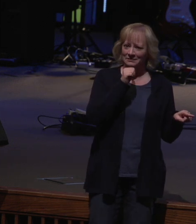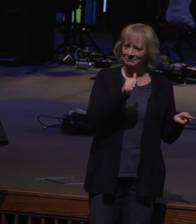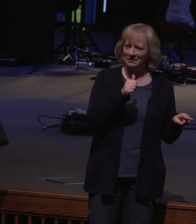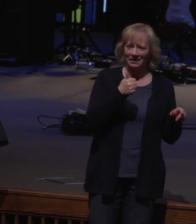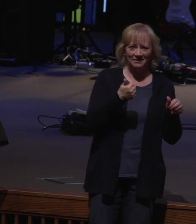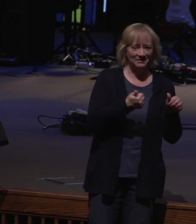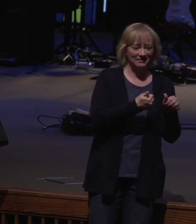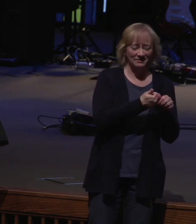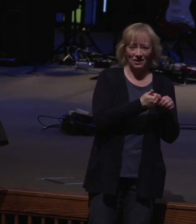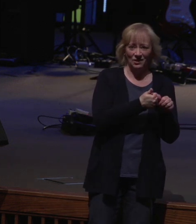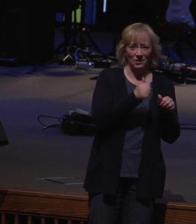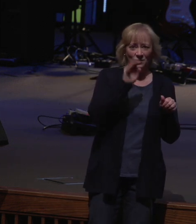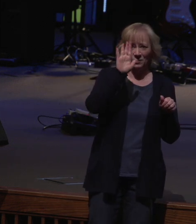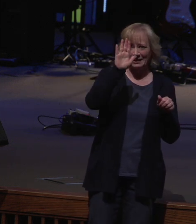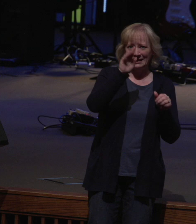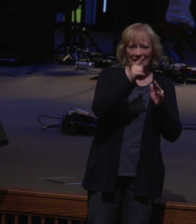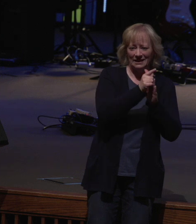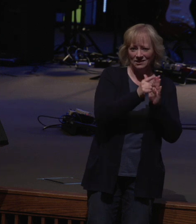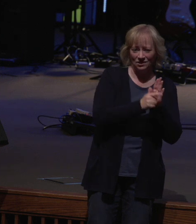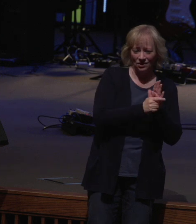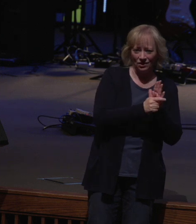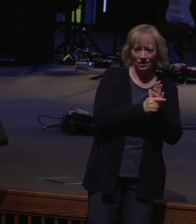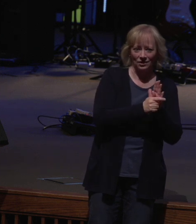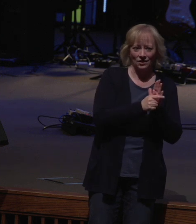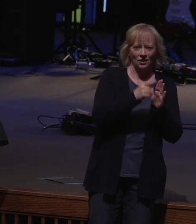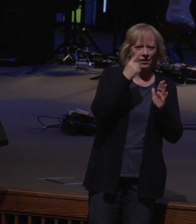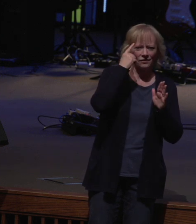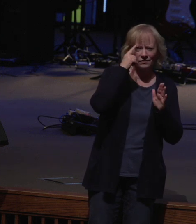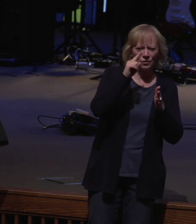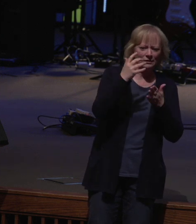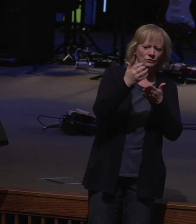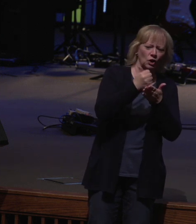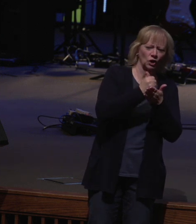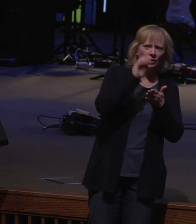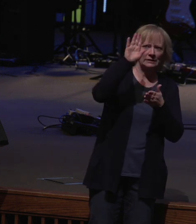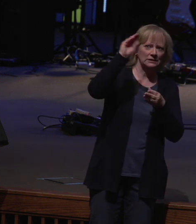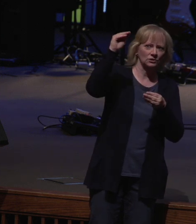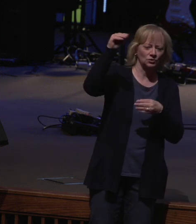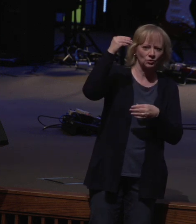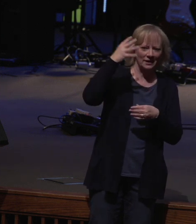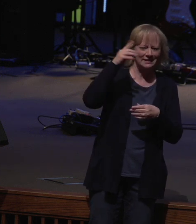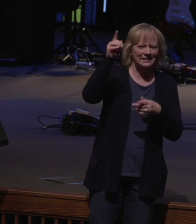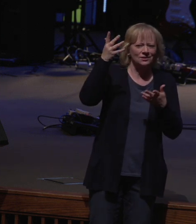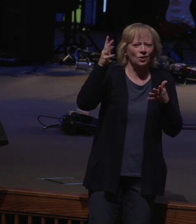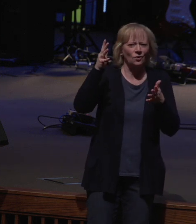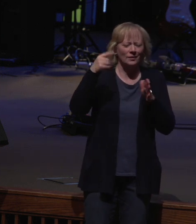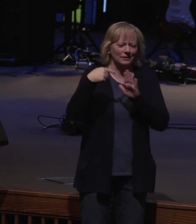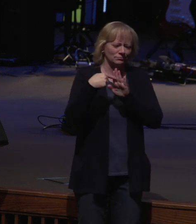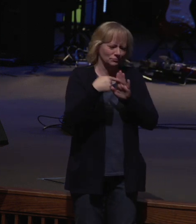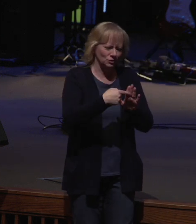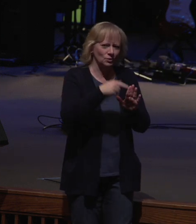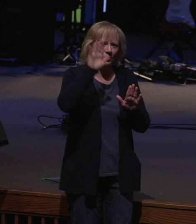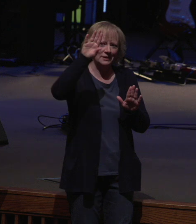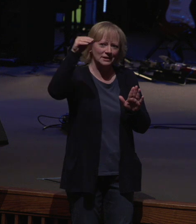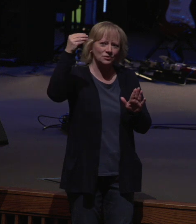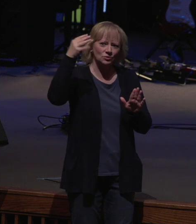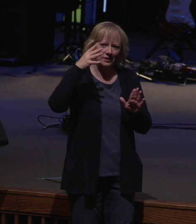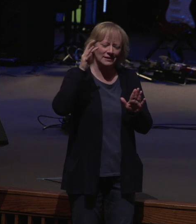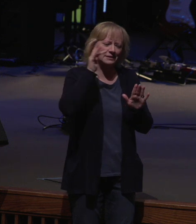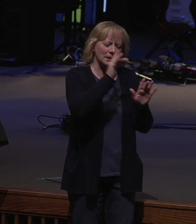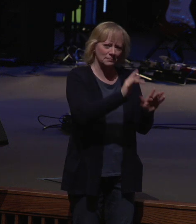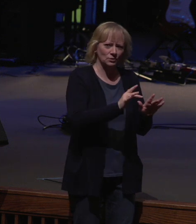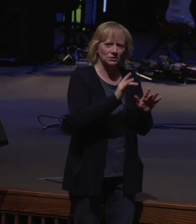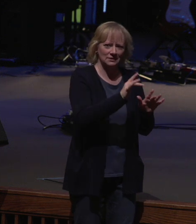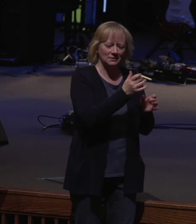law to get his grace and mercy. He had already demonstrated his grace and mercy by rescuing